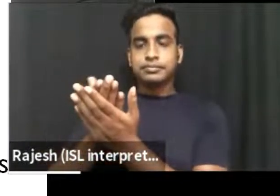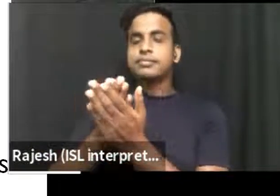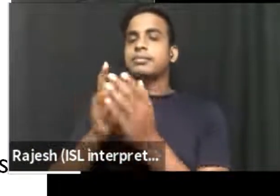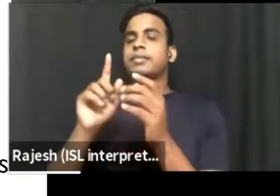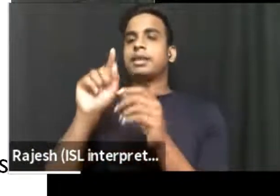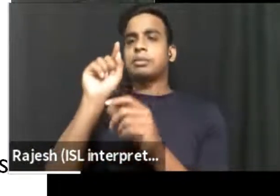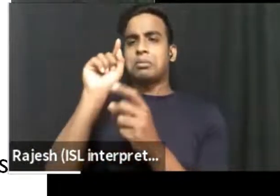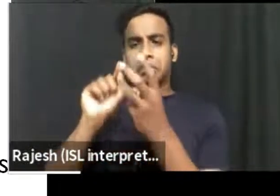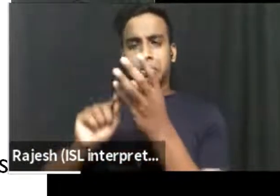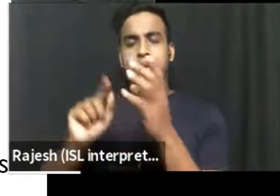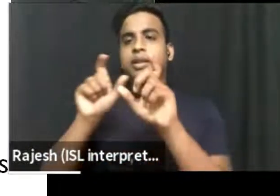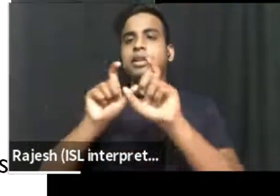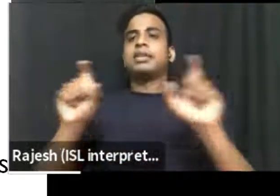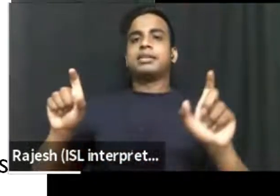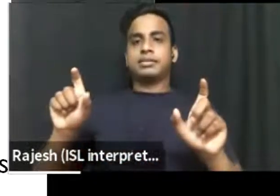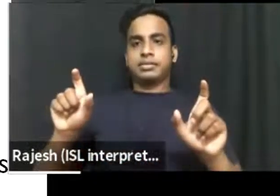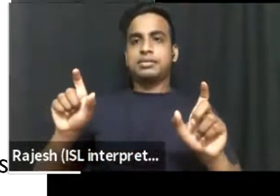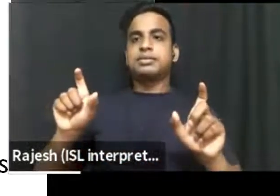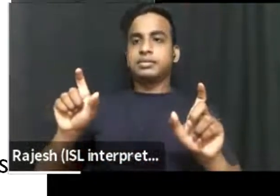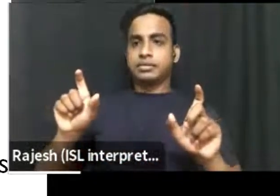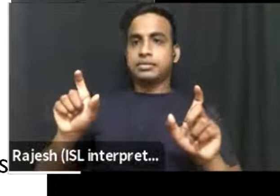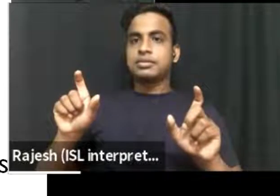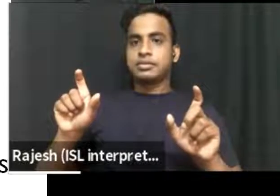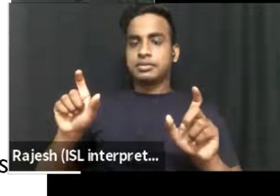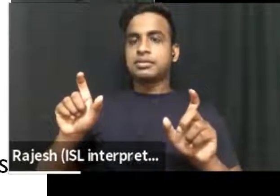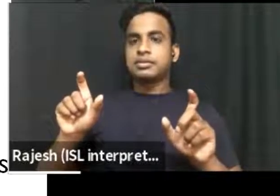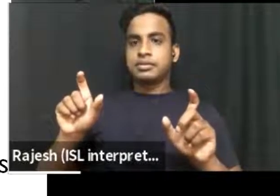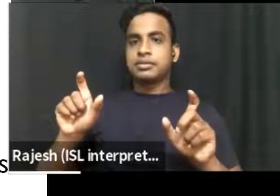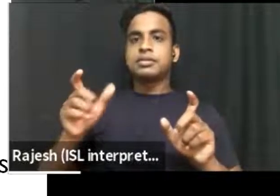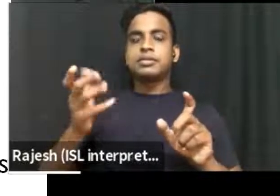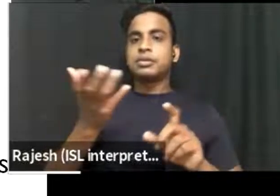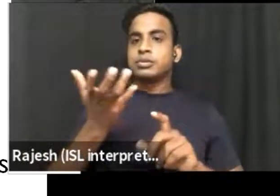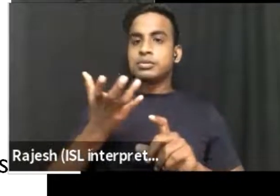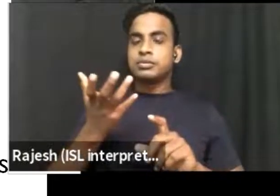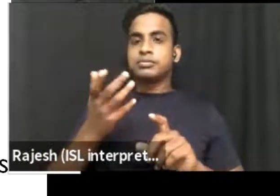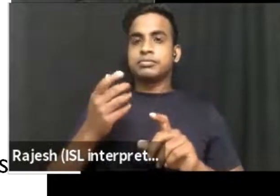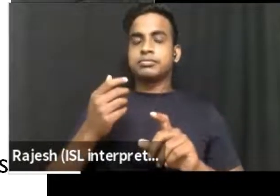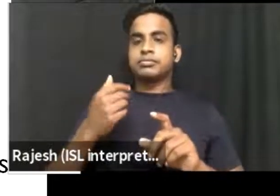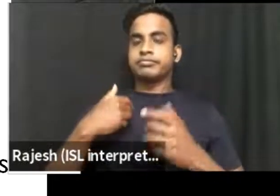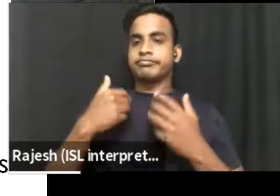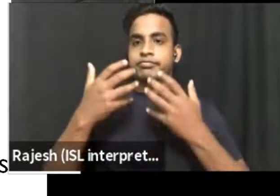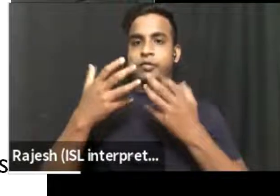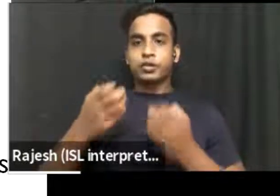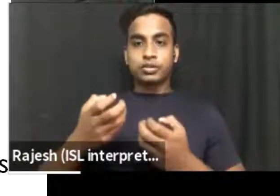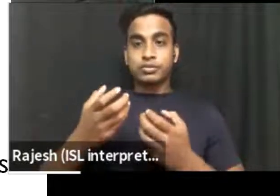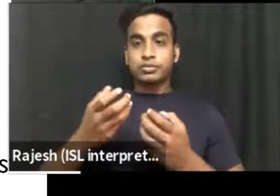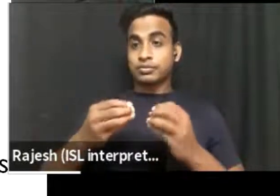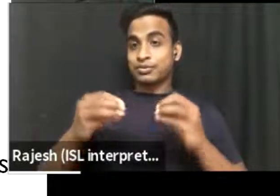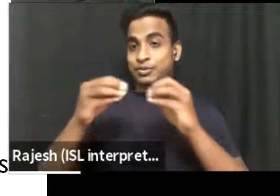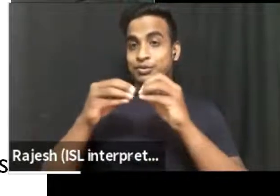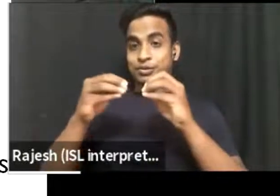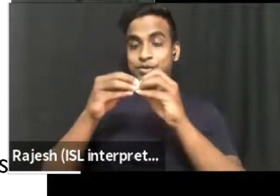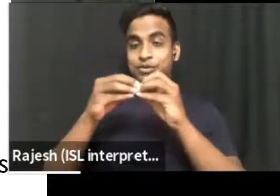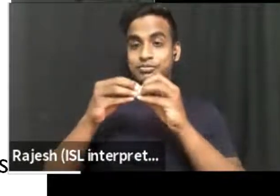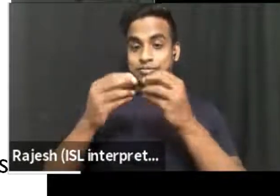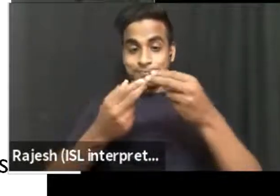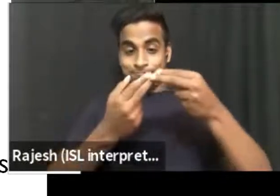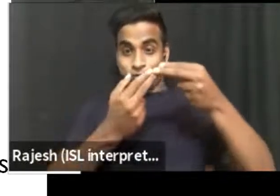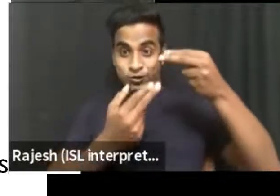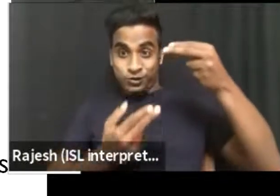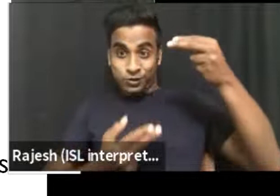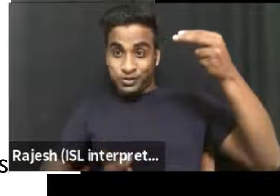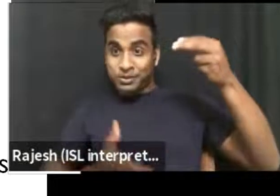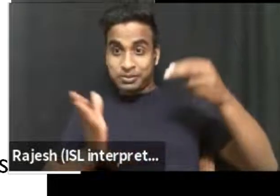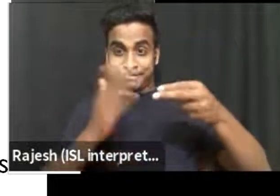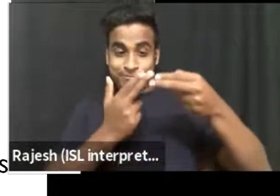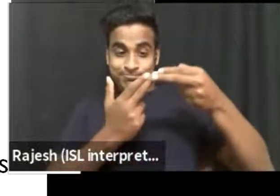this policy paper. A lot more information I want to tell you again is in the detailed policy paper if you're